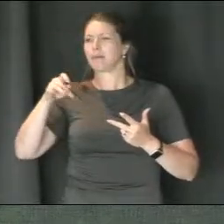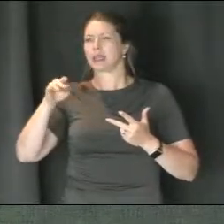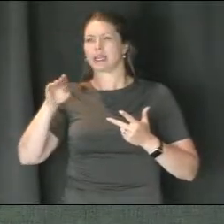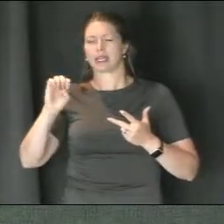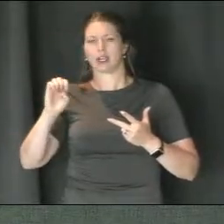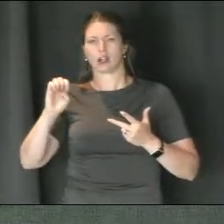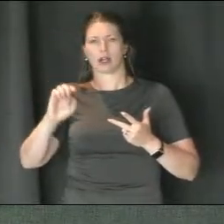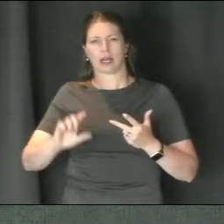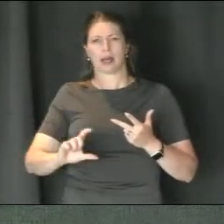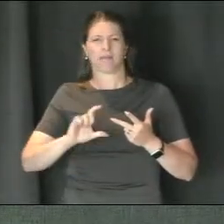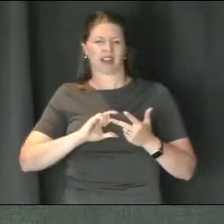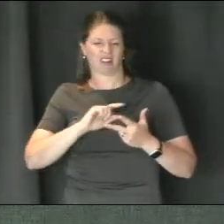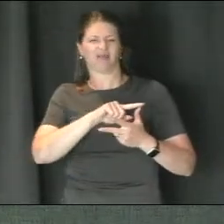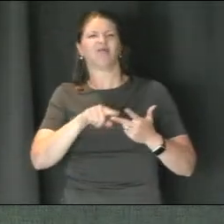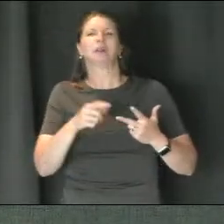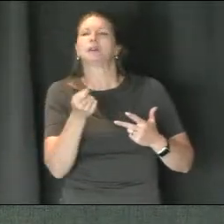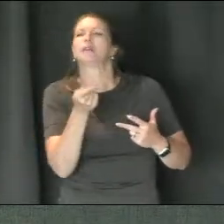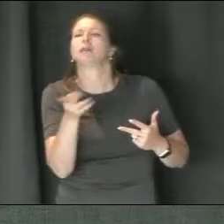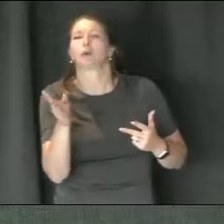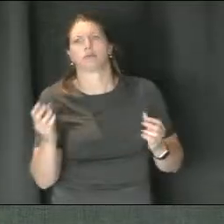few. Congratulations.